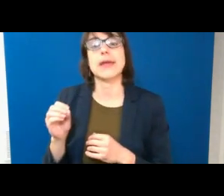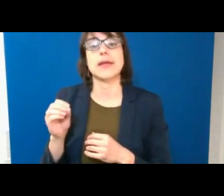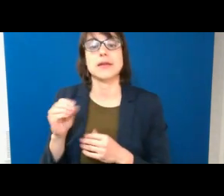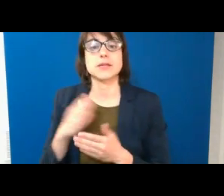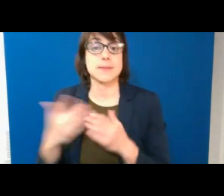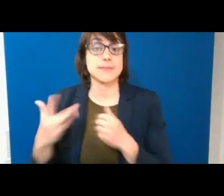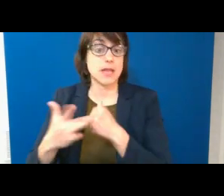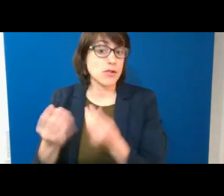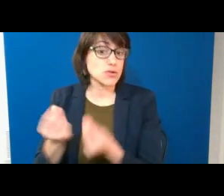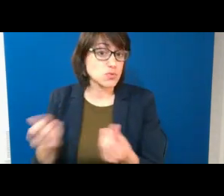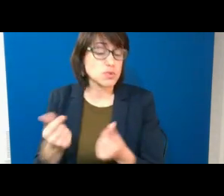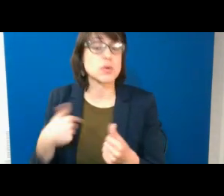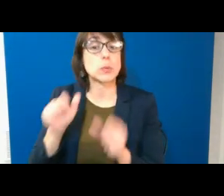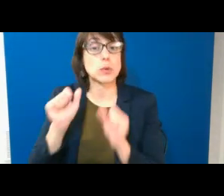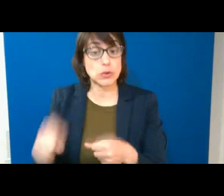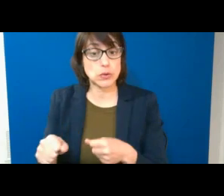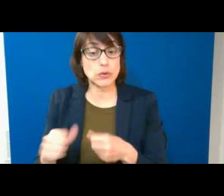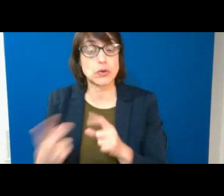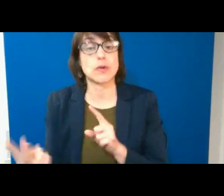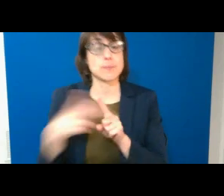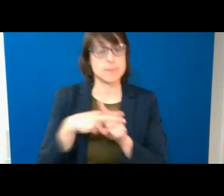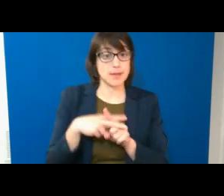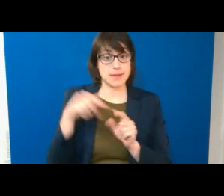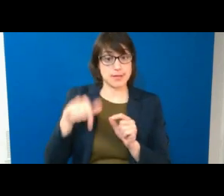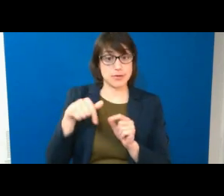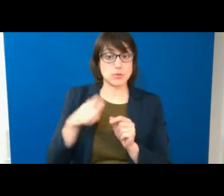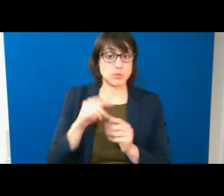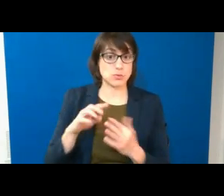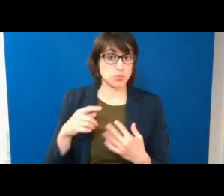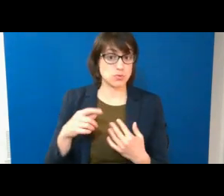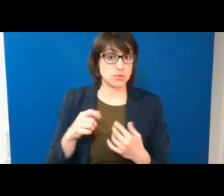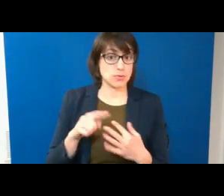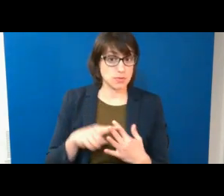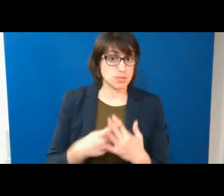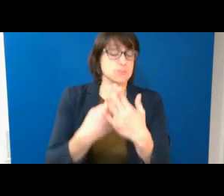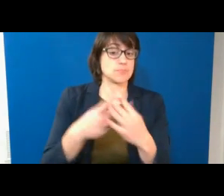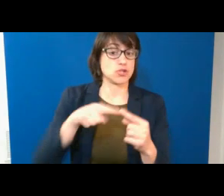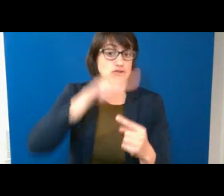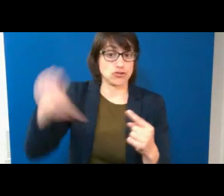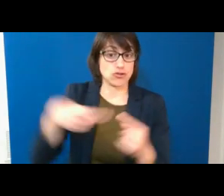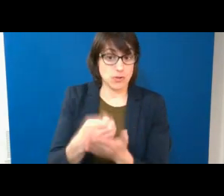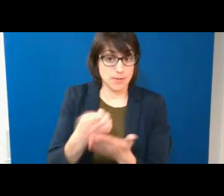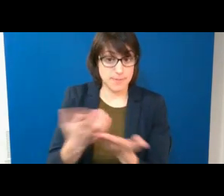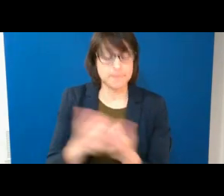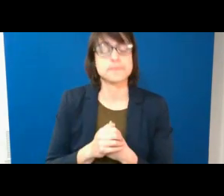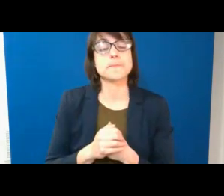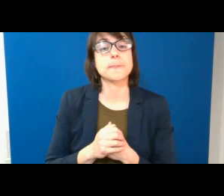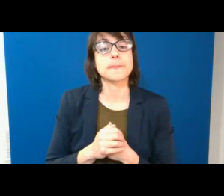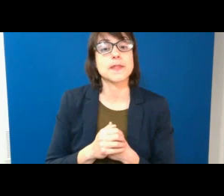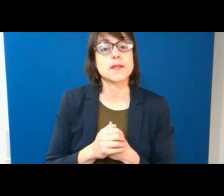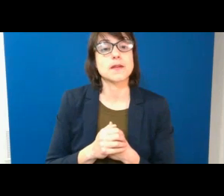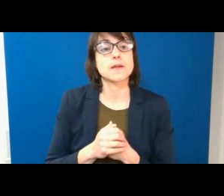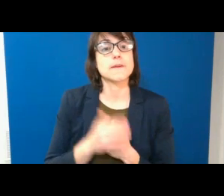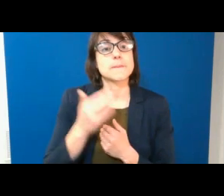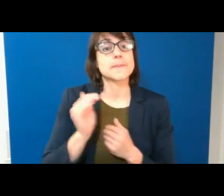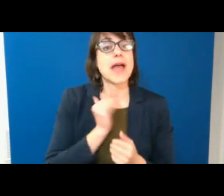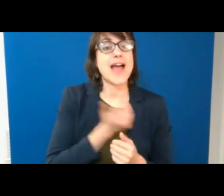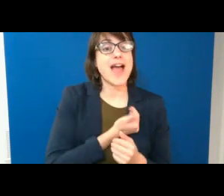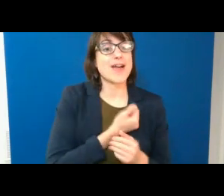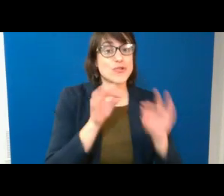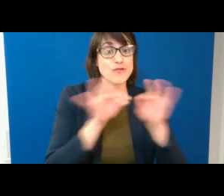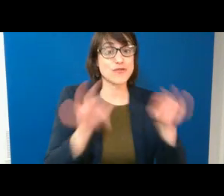help implement our circular economy. So we'll go to the next slide. So our framework building events, I'm very excited